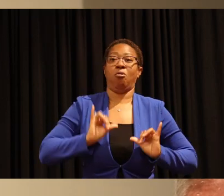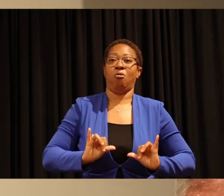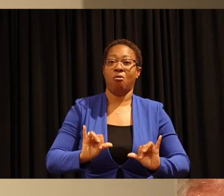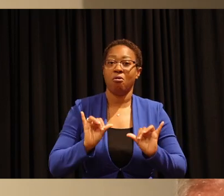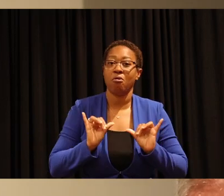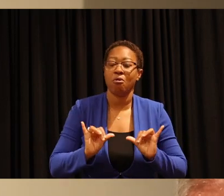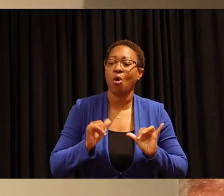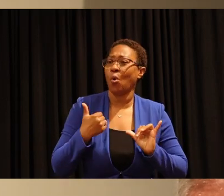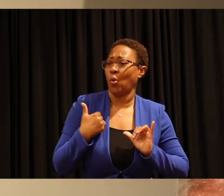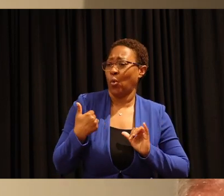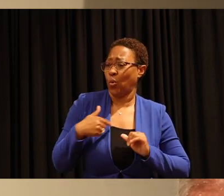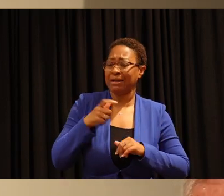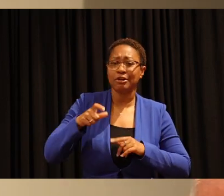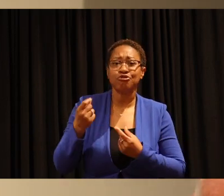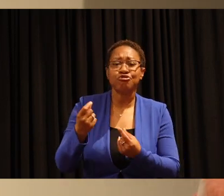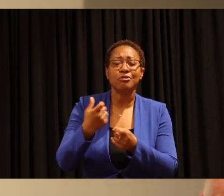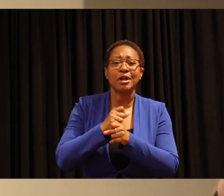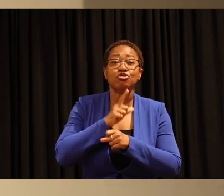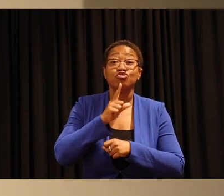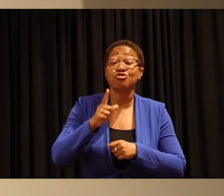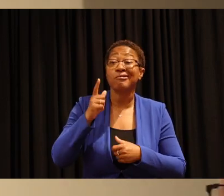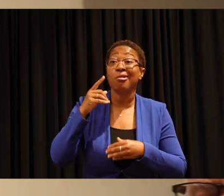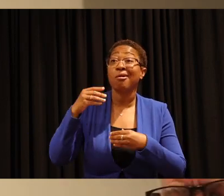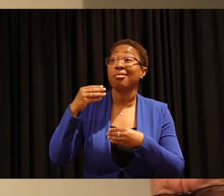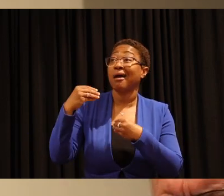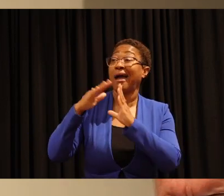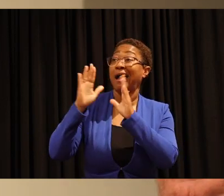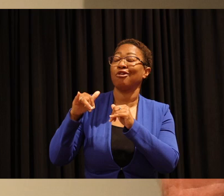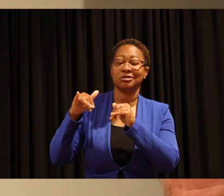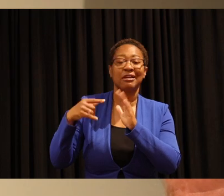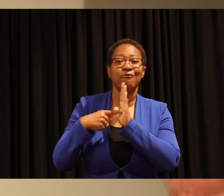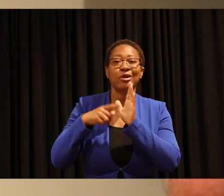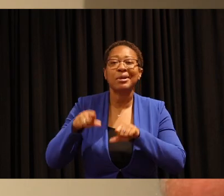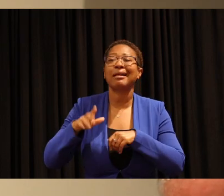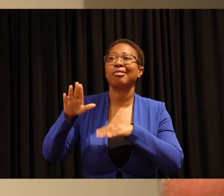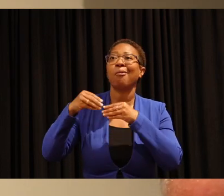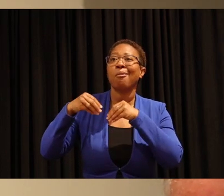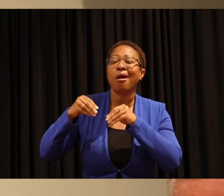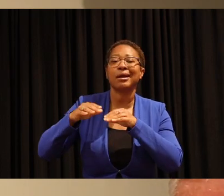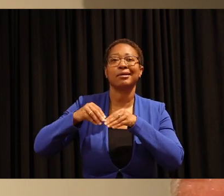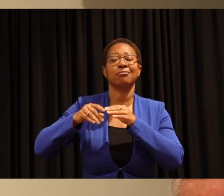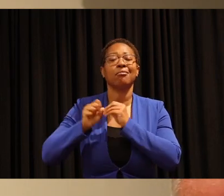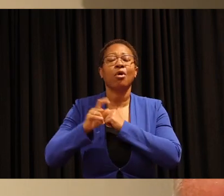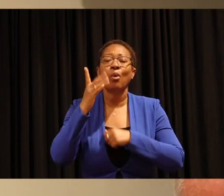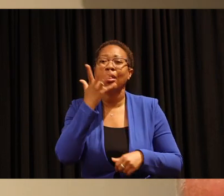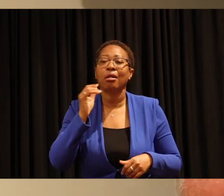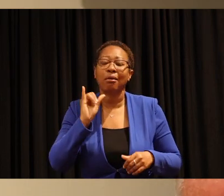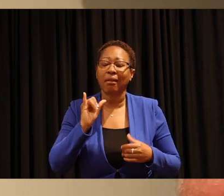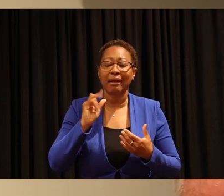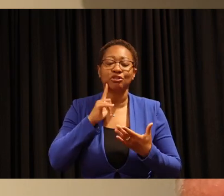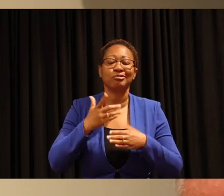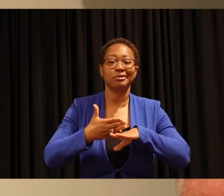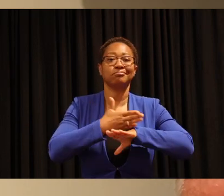say, what do we need to do to make sure that the housing market, housing affordability, and then wage disparities can